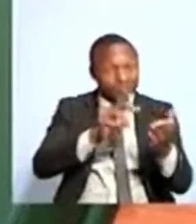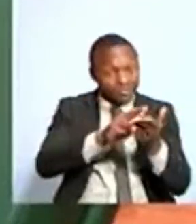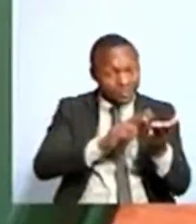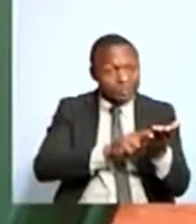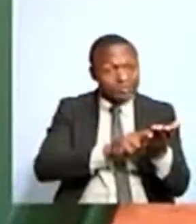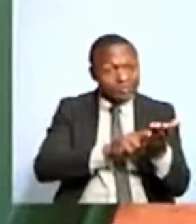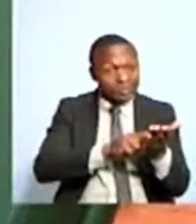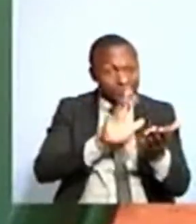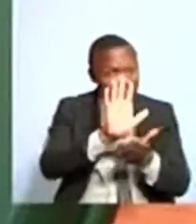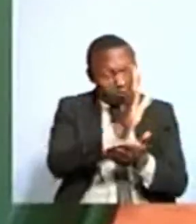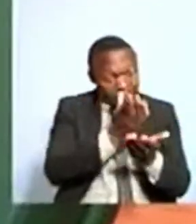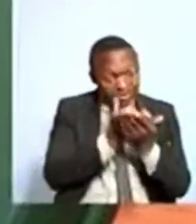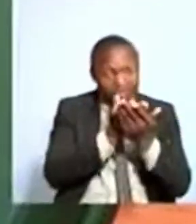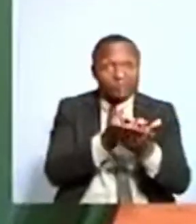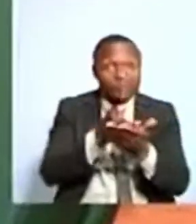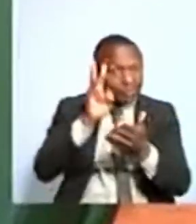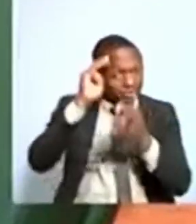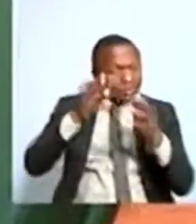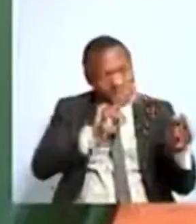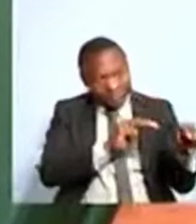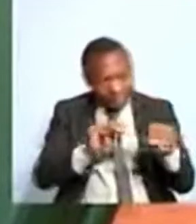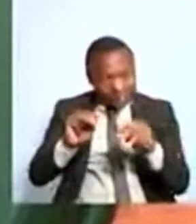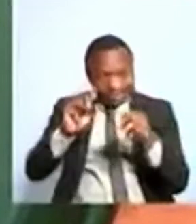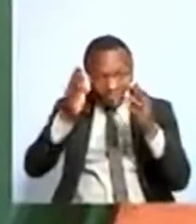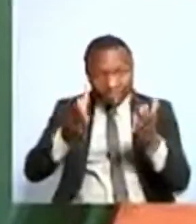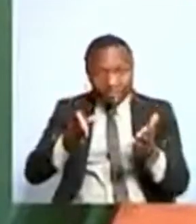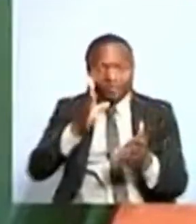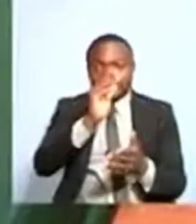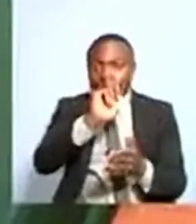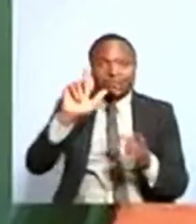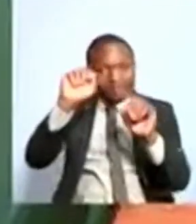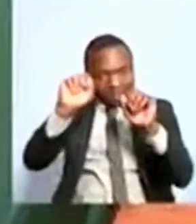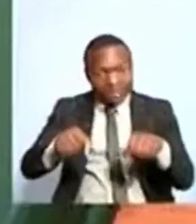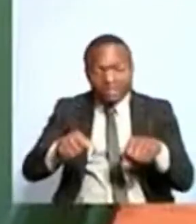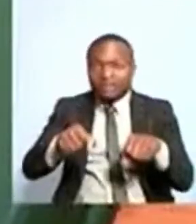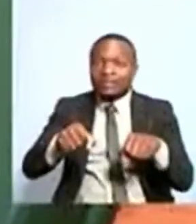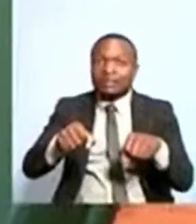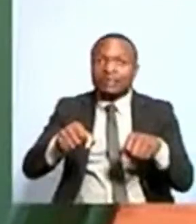the minister, who is the mover of the bill, can intercept.